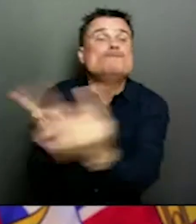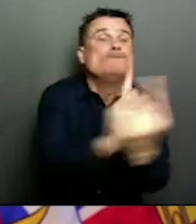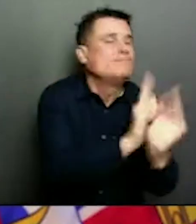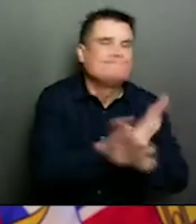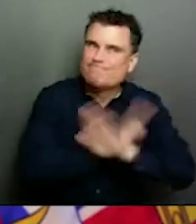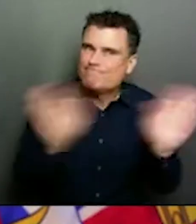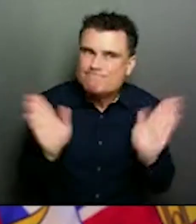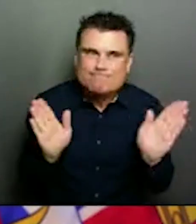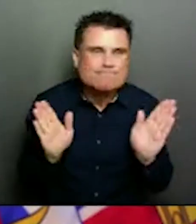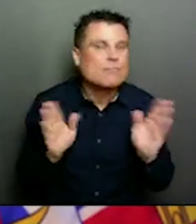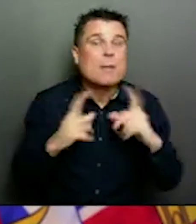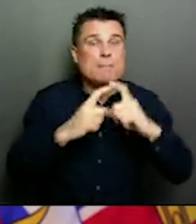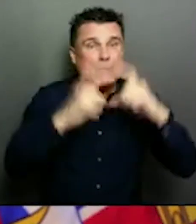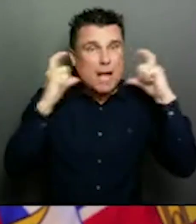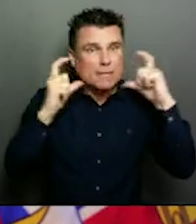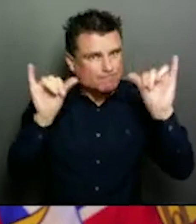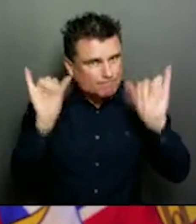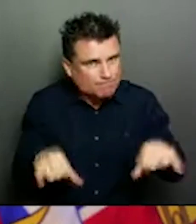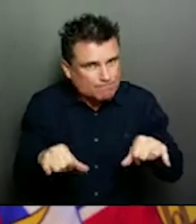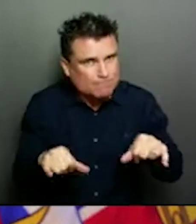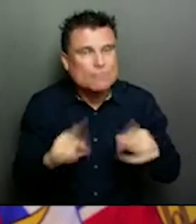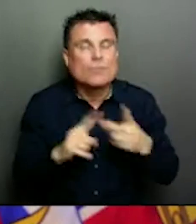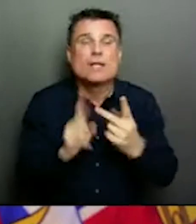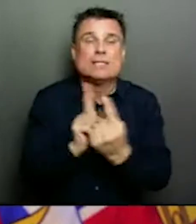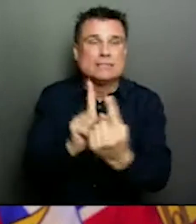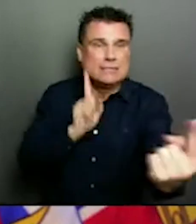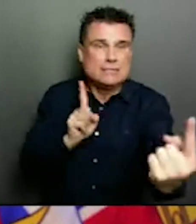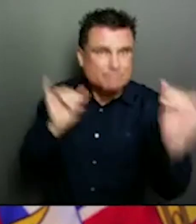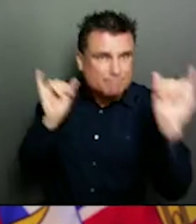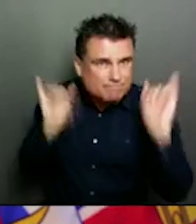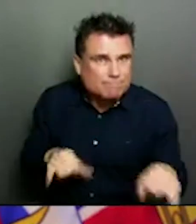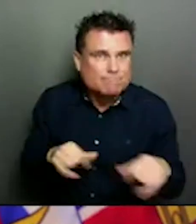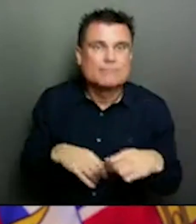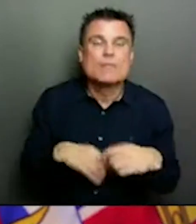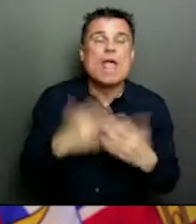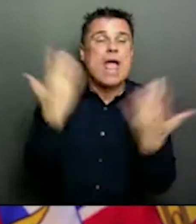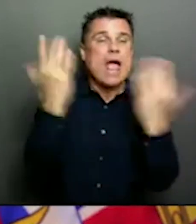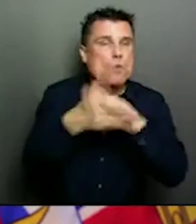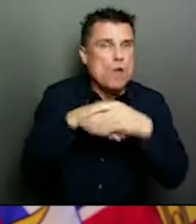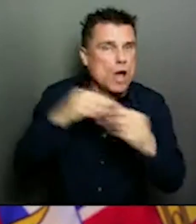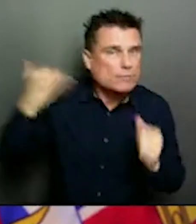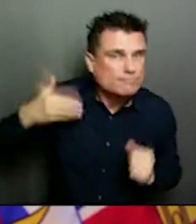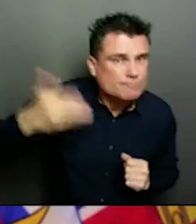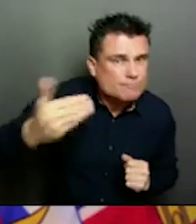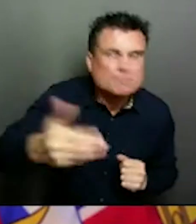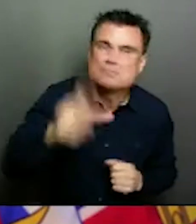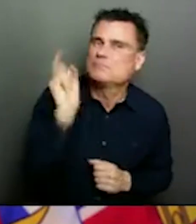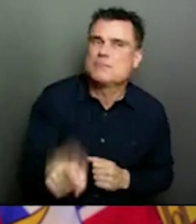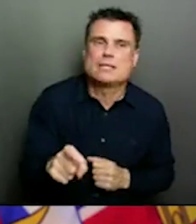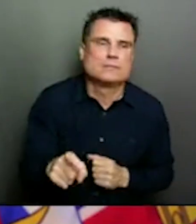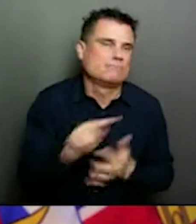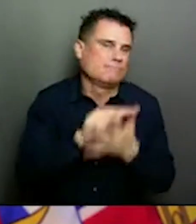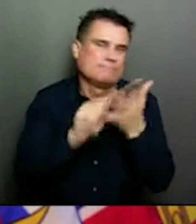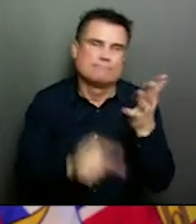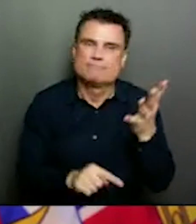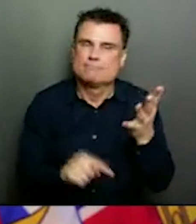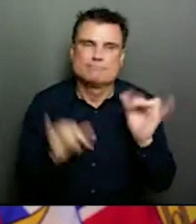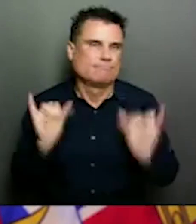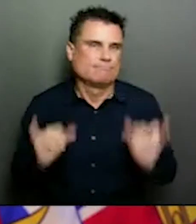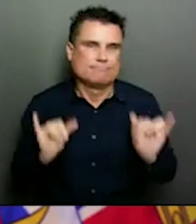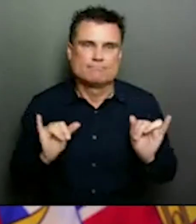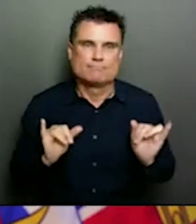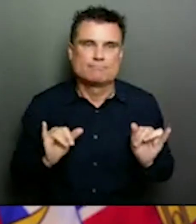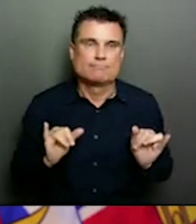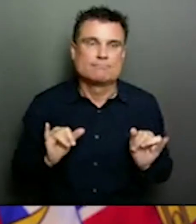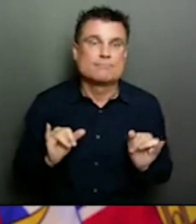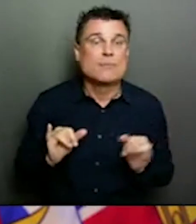all the time, to make sure that we are doing everything we can to keep those we love and those we don't know